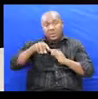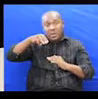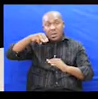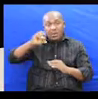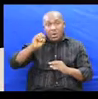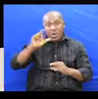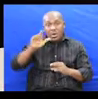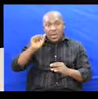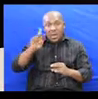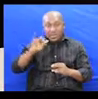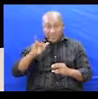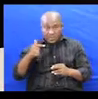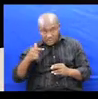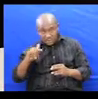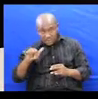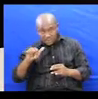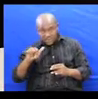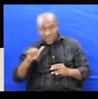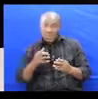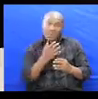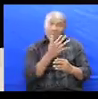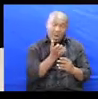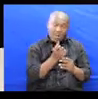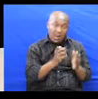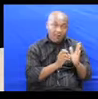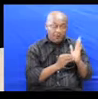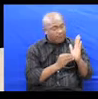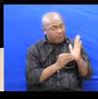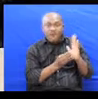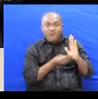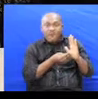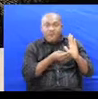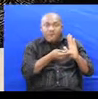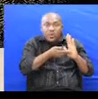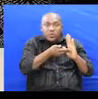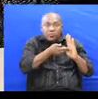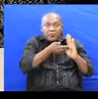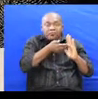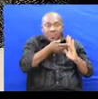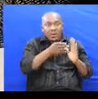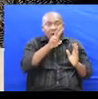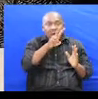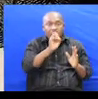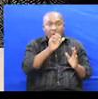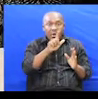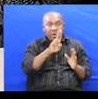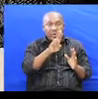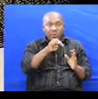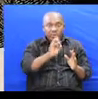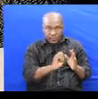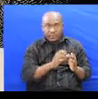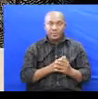by volume of a solution. Let us see the symbols that we can use